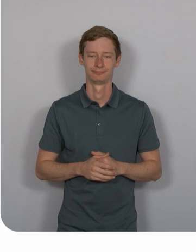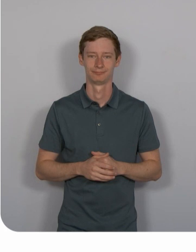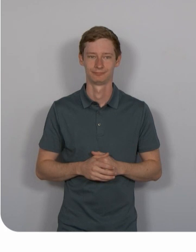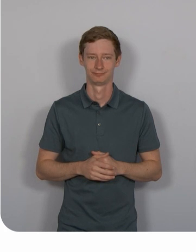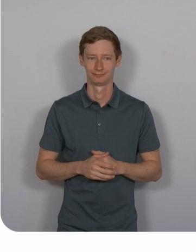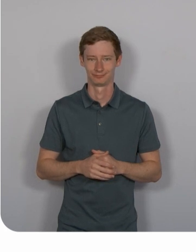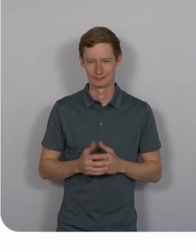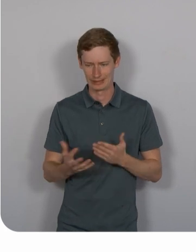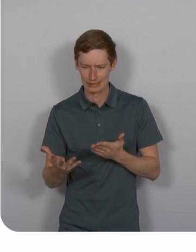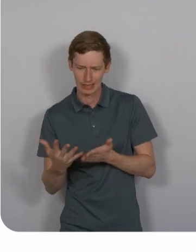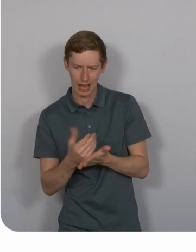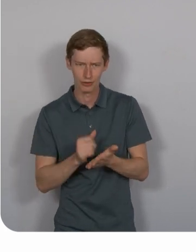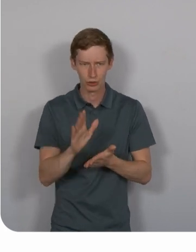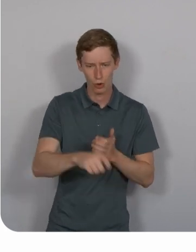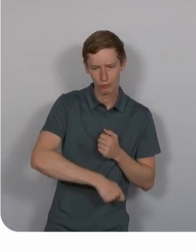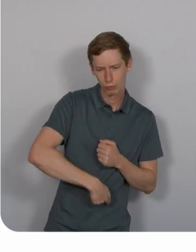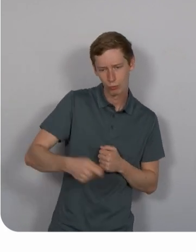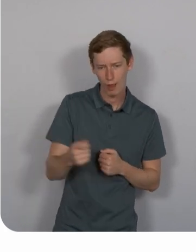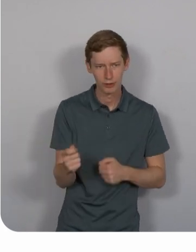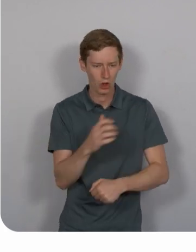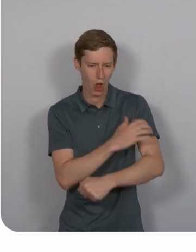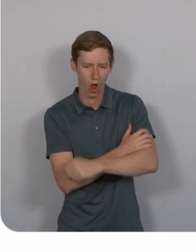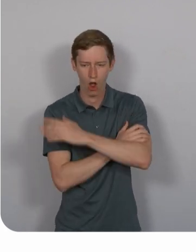Gather your weapons and armor.